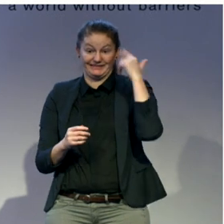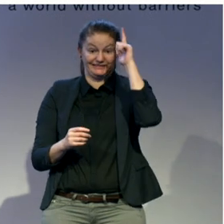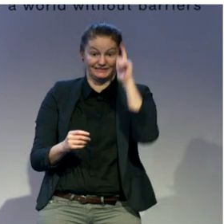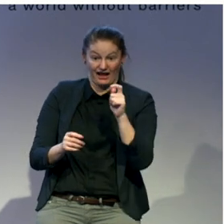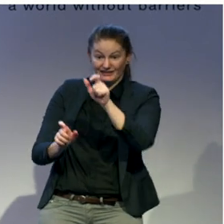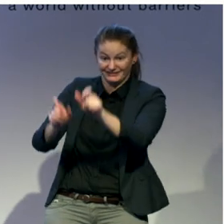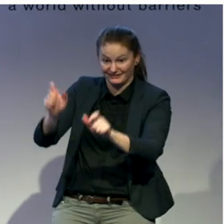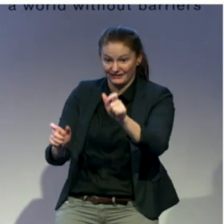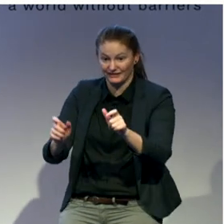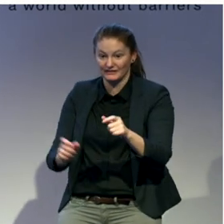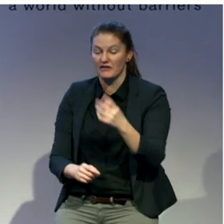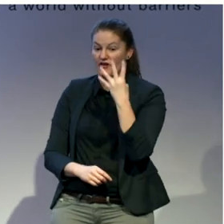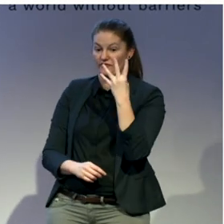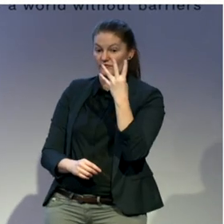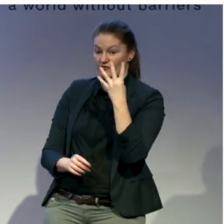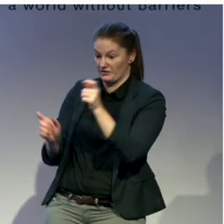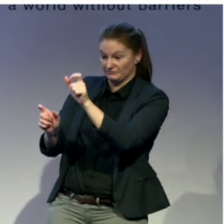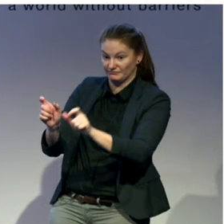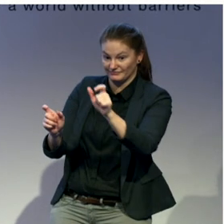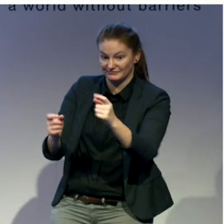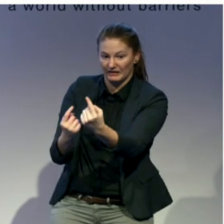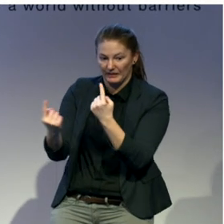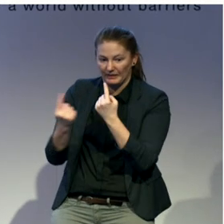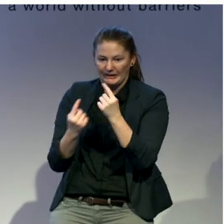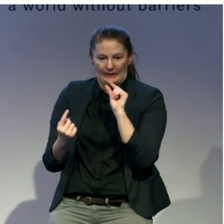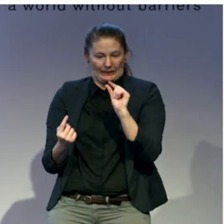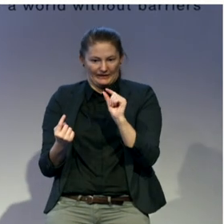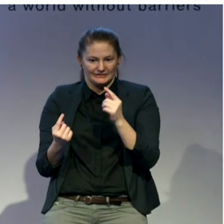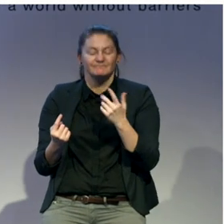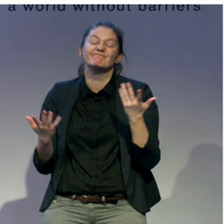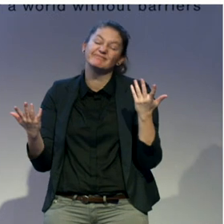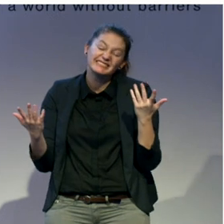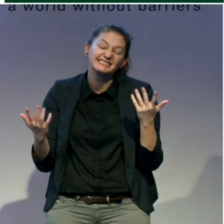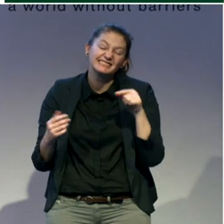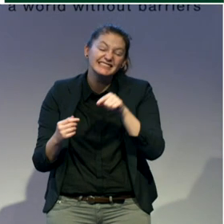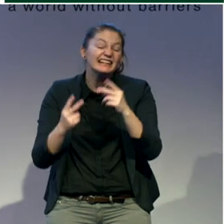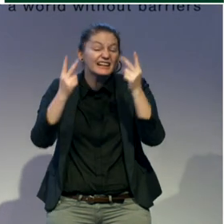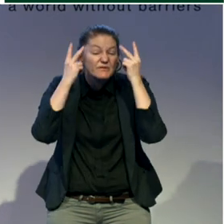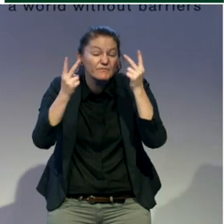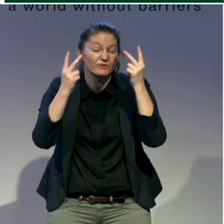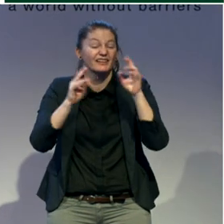to get families to understand the importance of approaching the topic of sexuality.